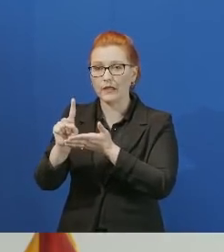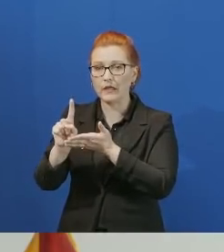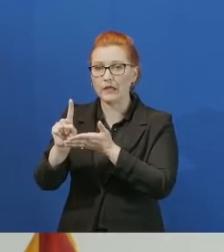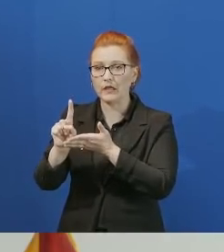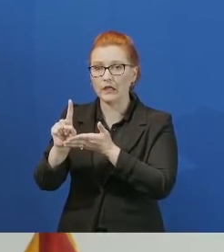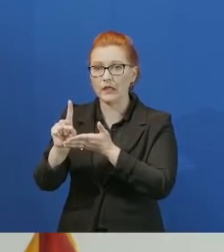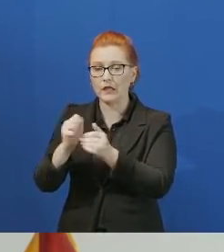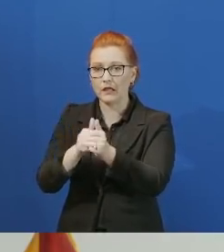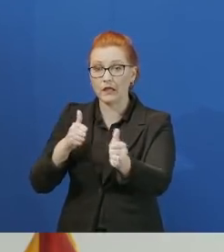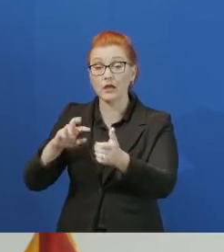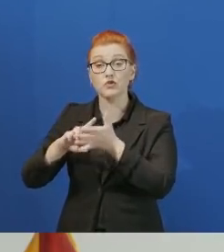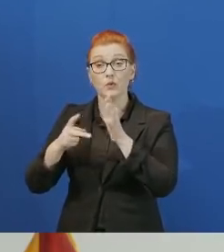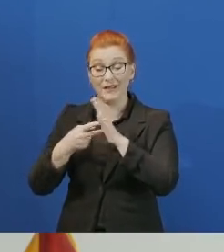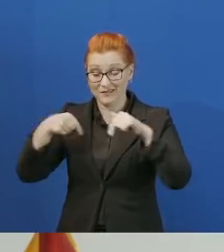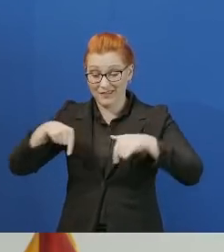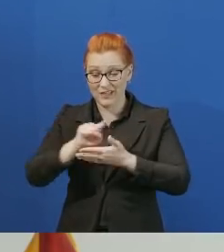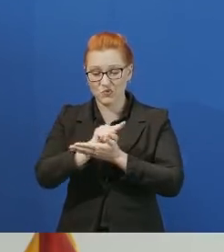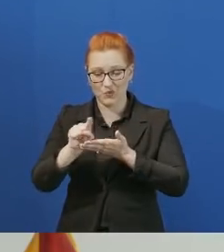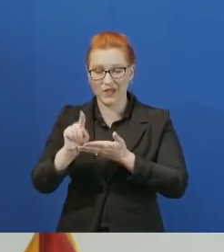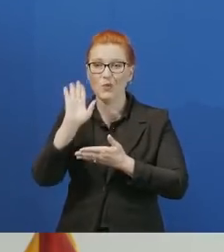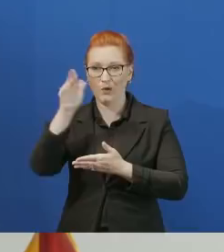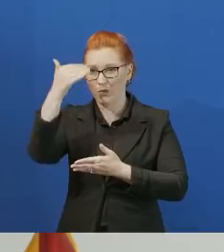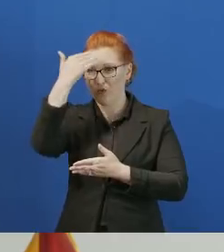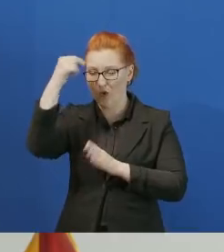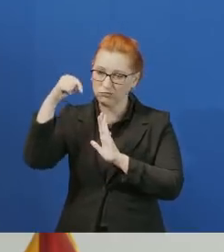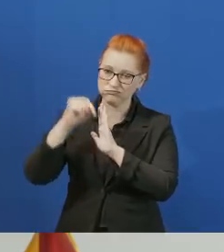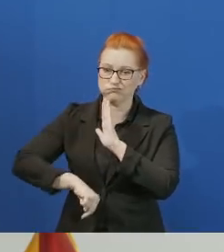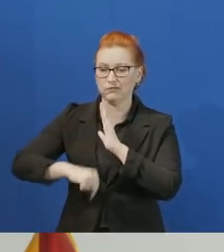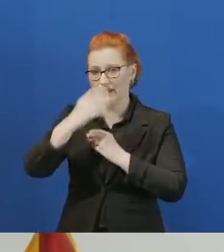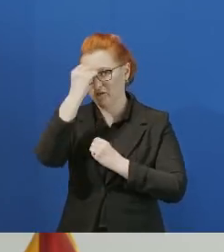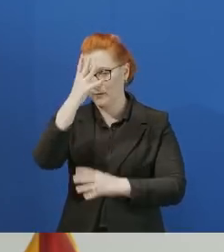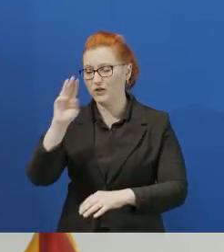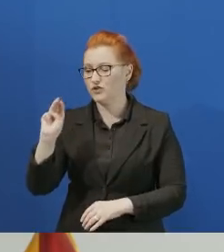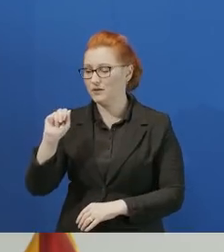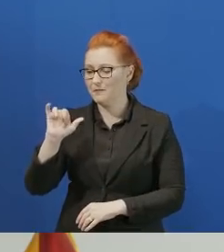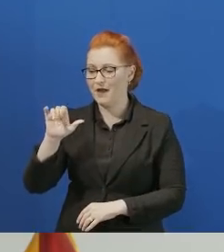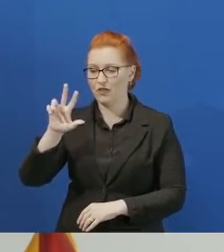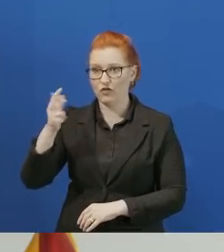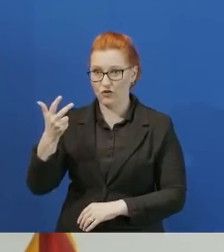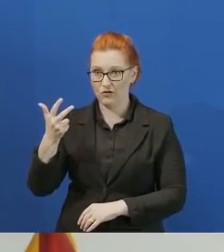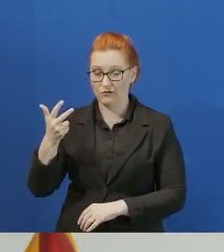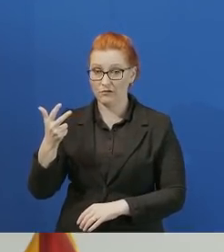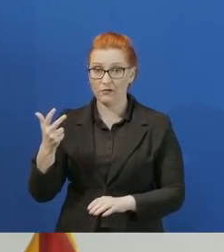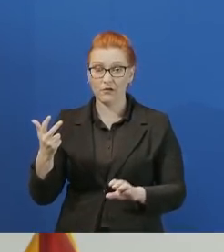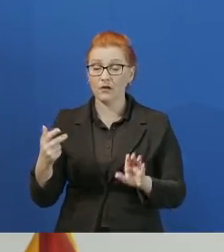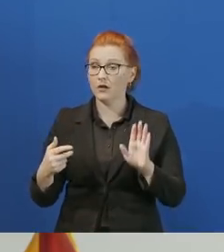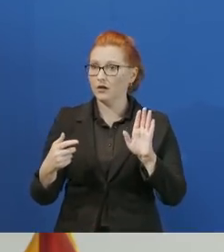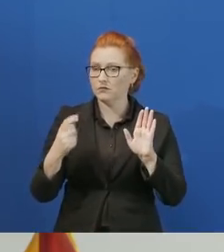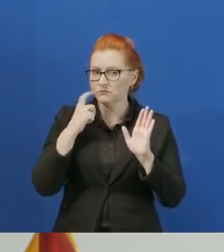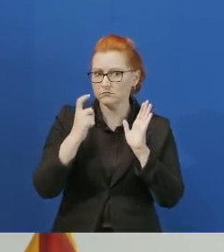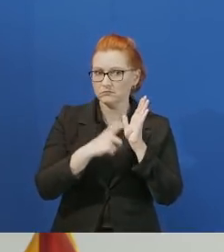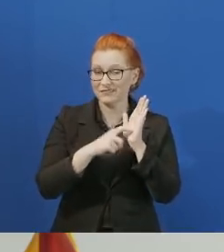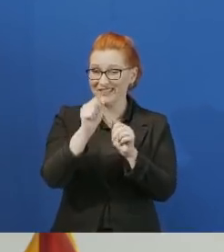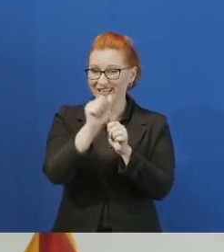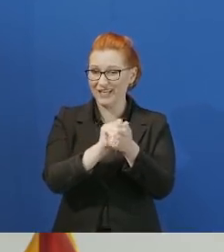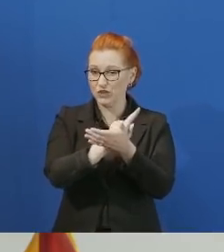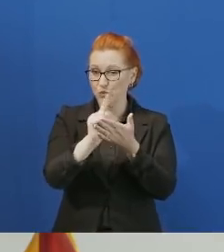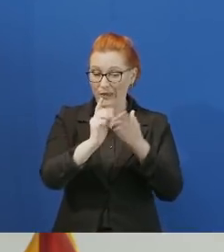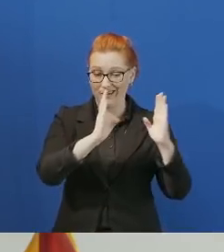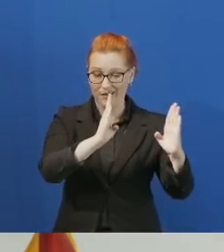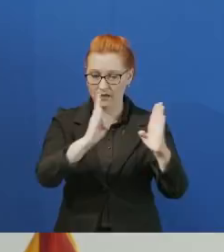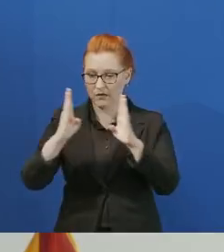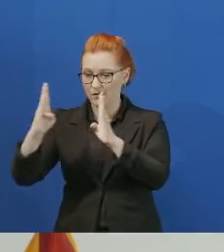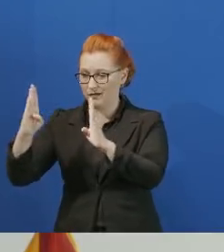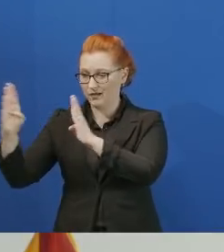May 3rd. But the fact, of course, that you see this decrease in deaths by week is good